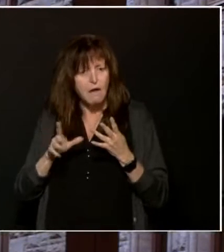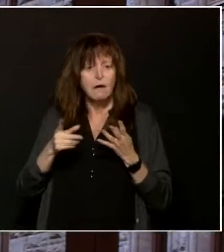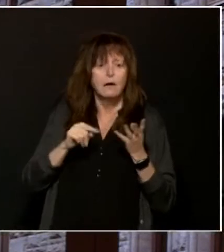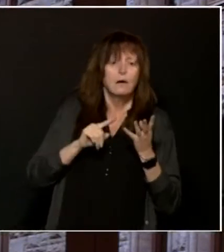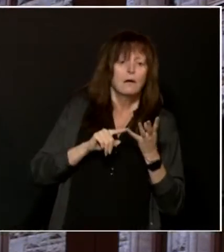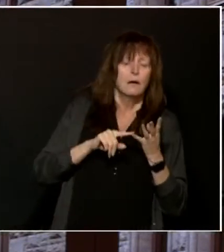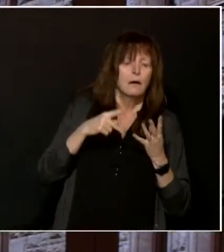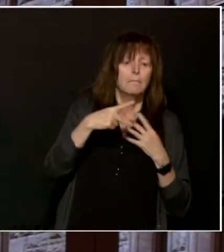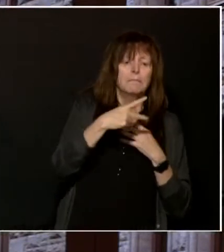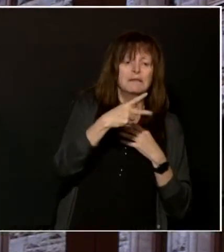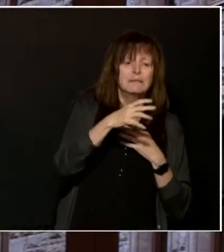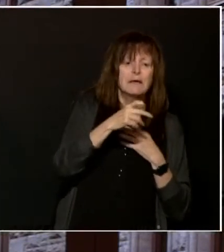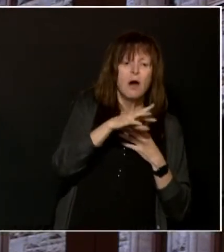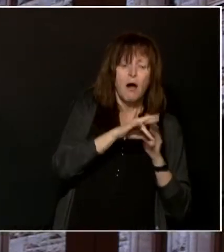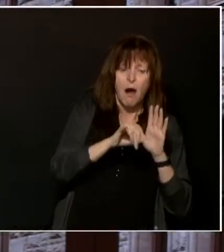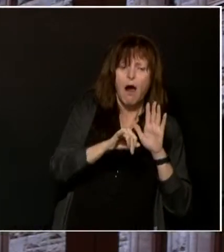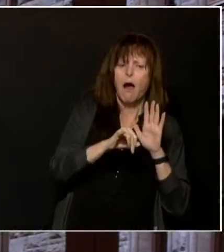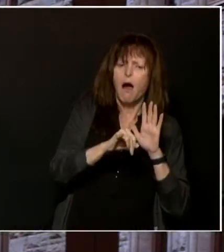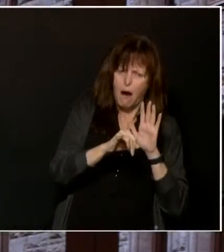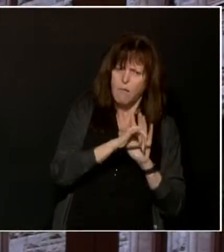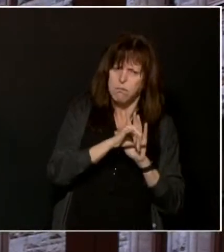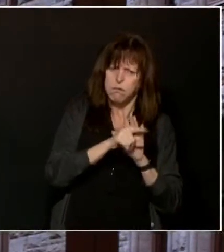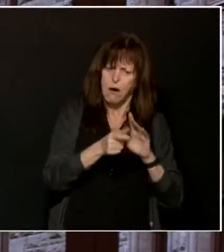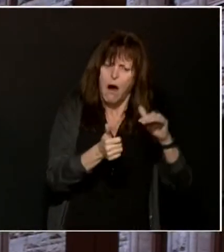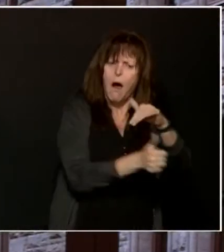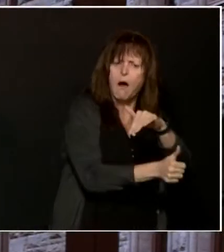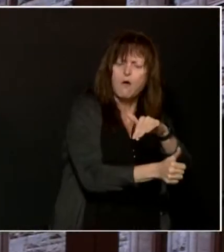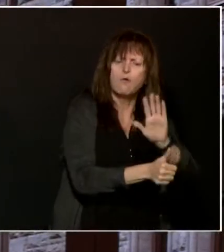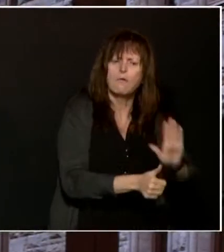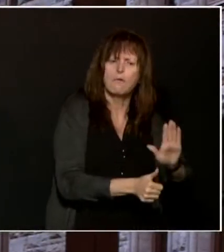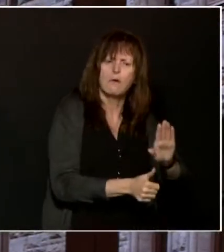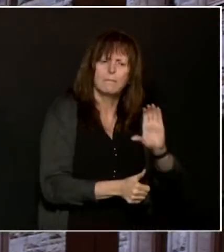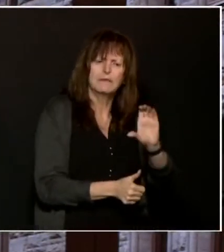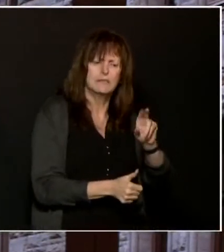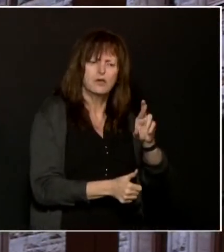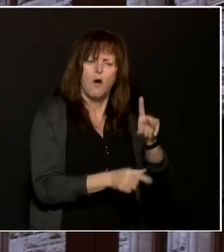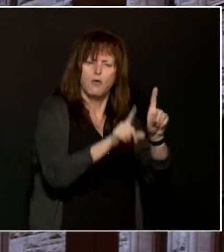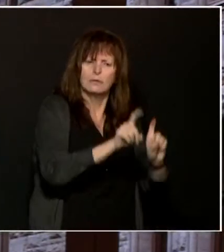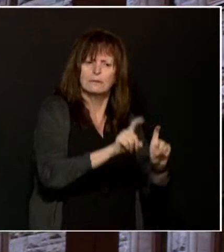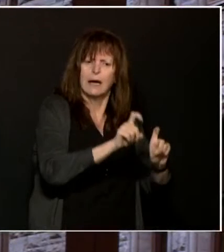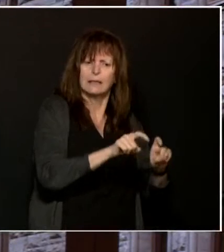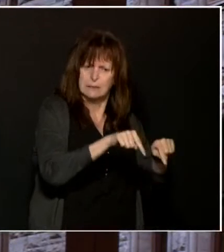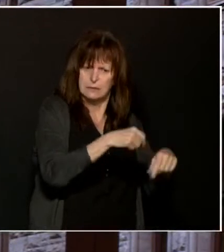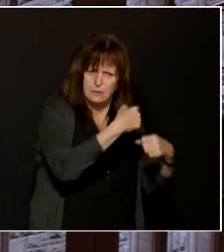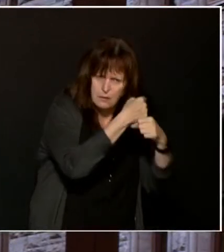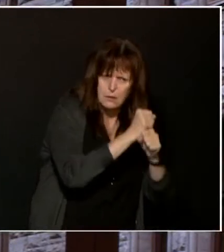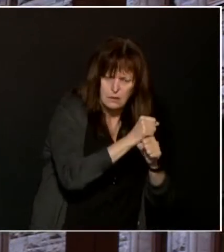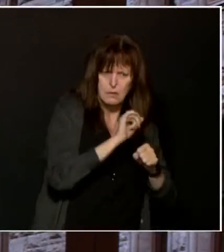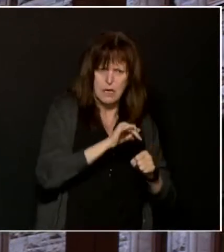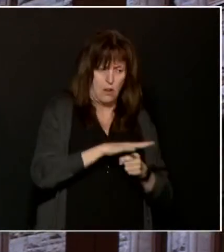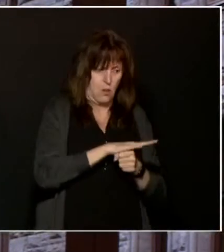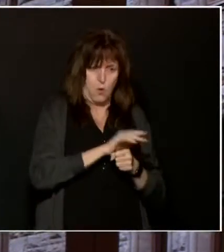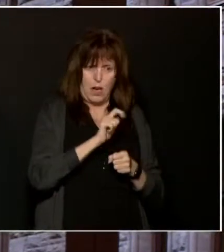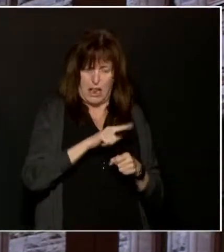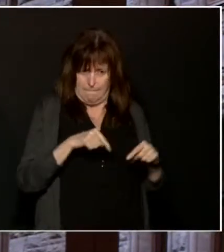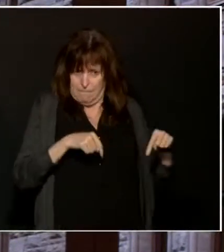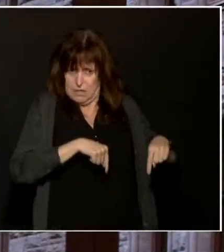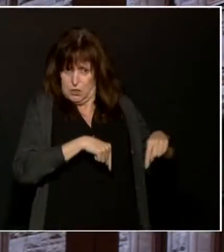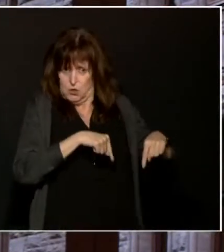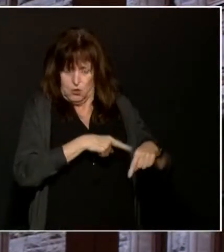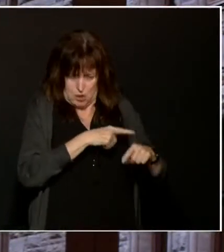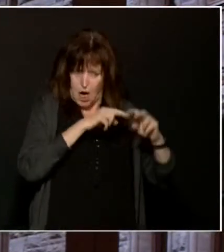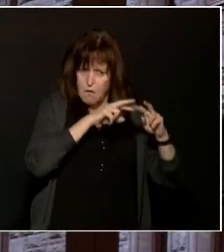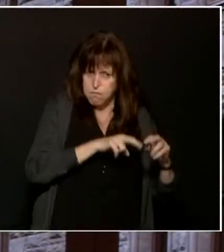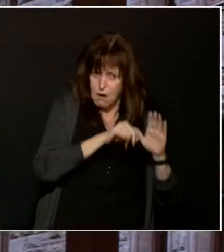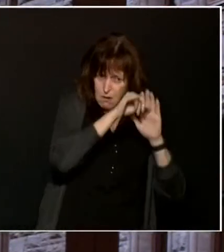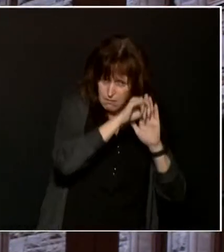screening test that was readily available and developed by our local laboratory here. They have been working stridently to try and get